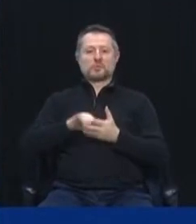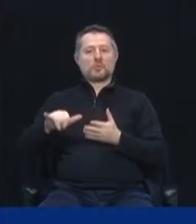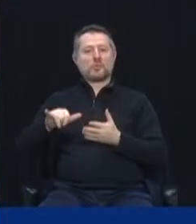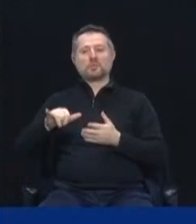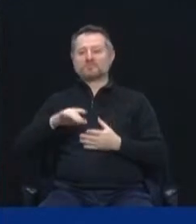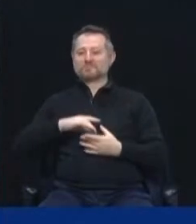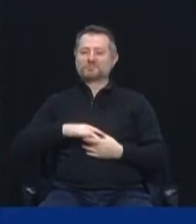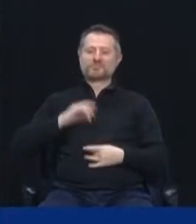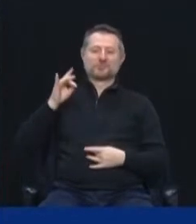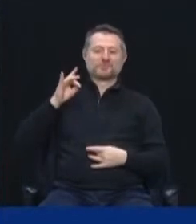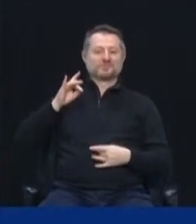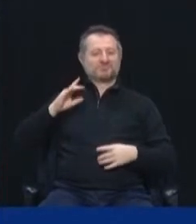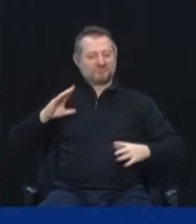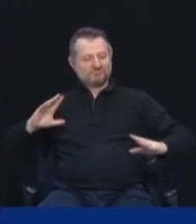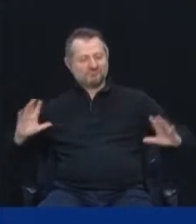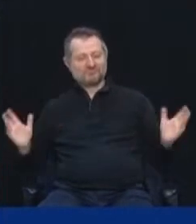relationship.